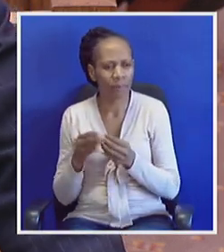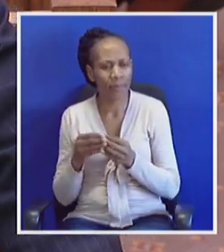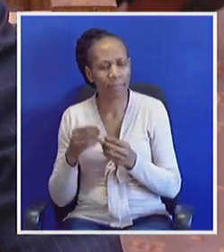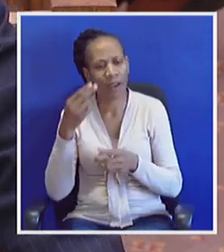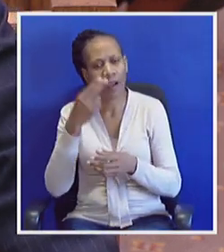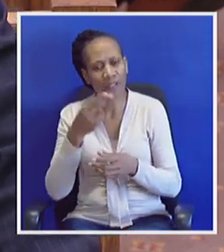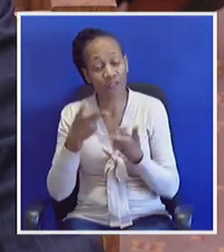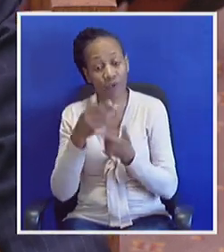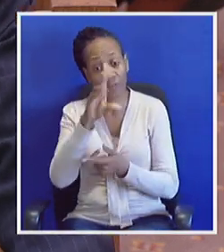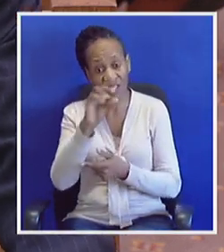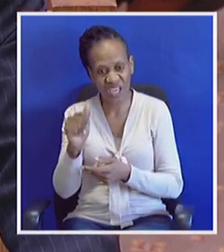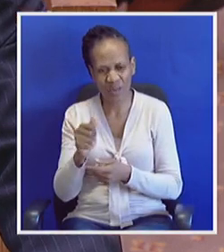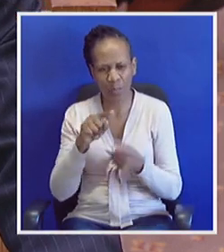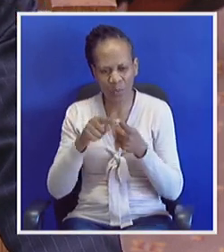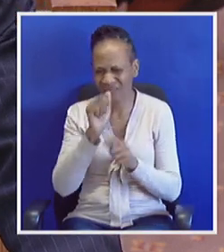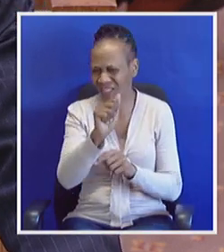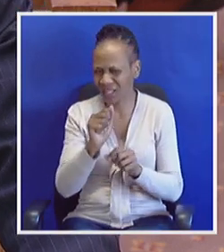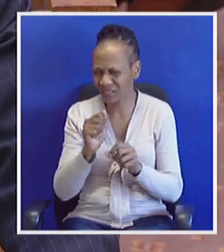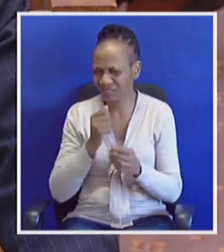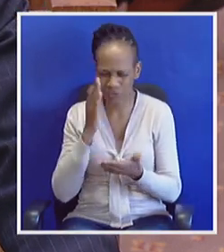from the DA.